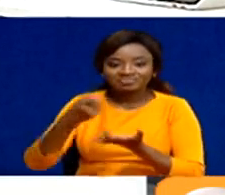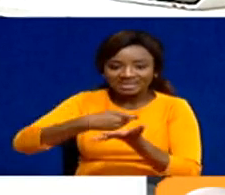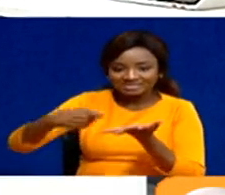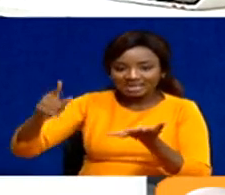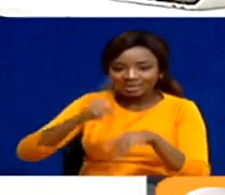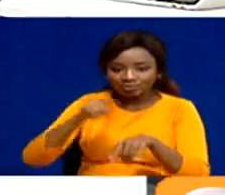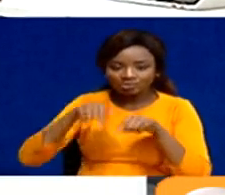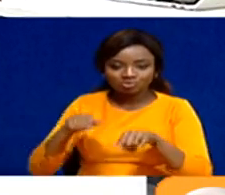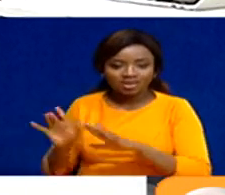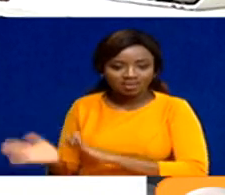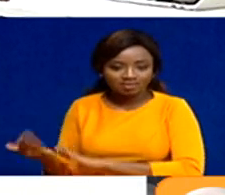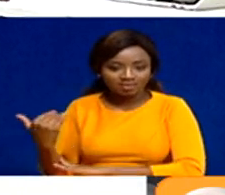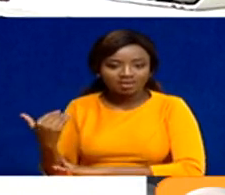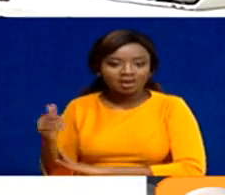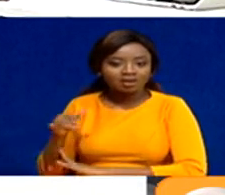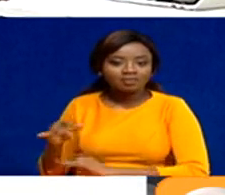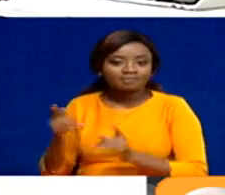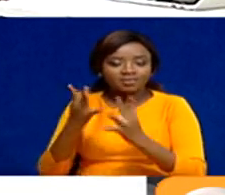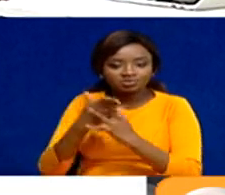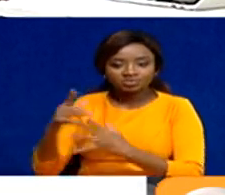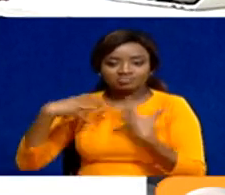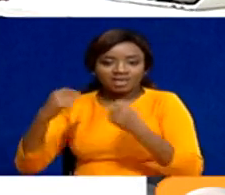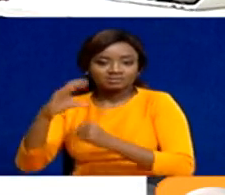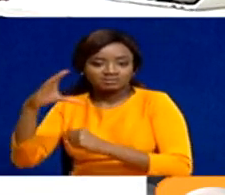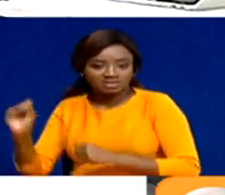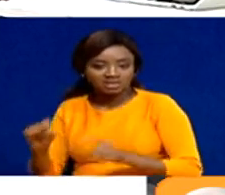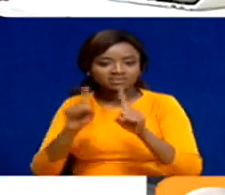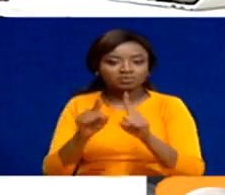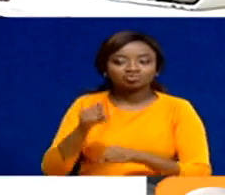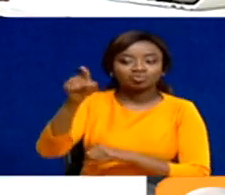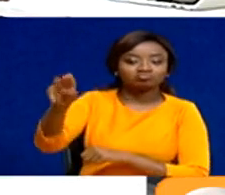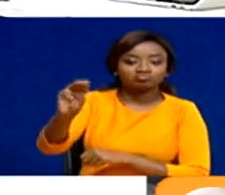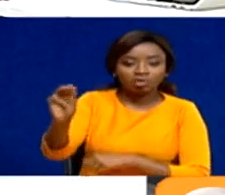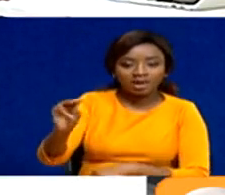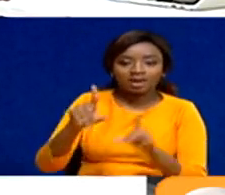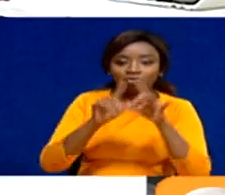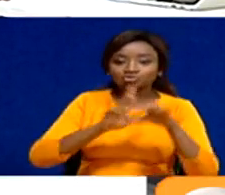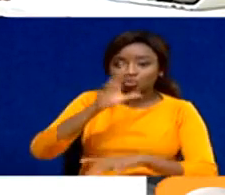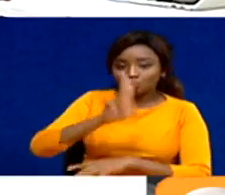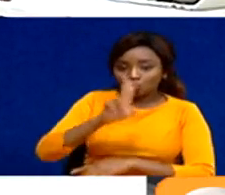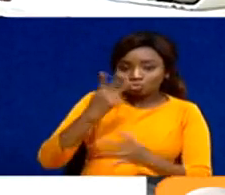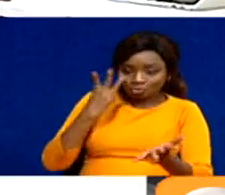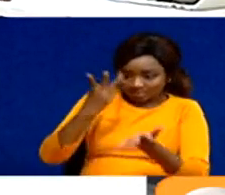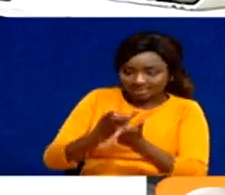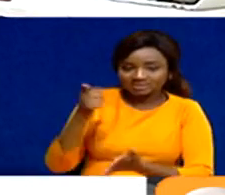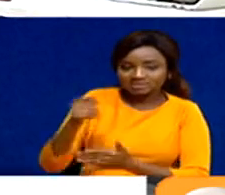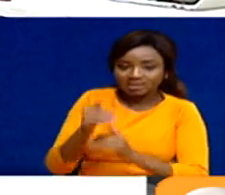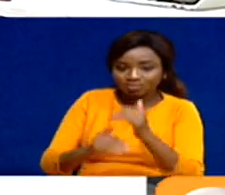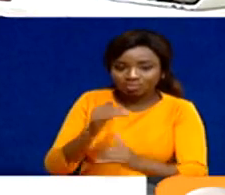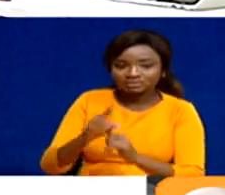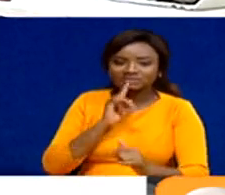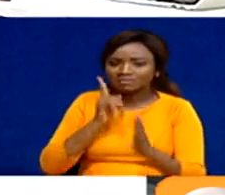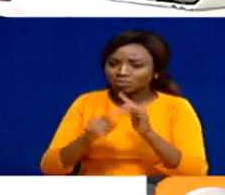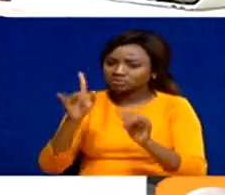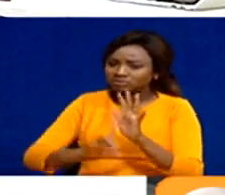of understanding was signed earlier on today between Kenya's health cabinet secretary and Moderna. President Uhuru Kenyatta, who witnessed the ceremony, hailed